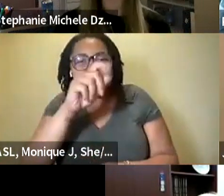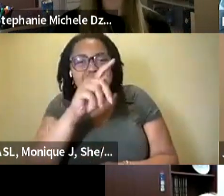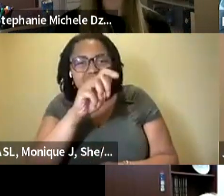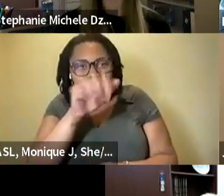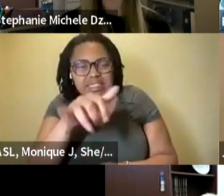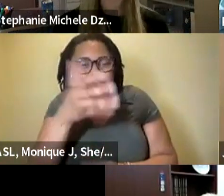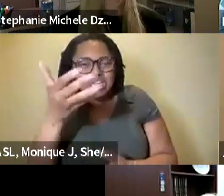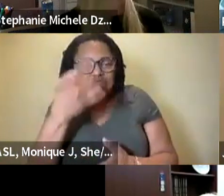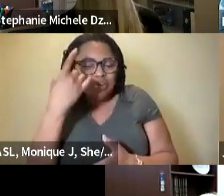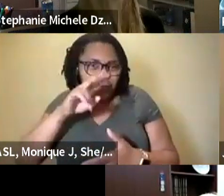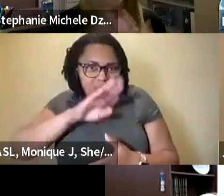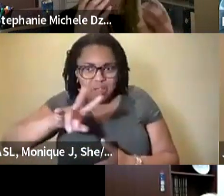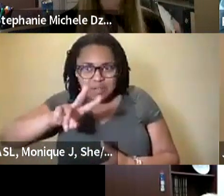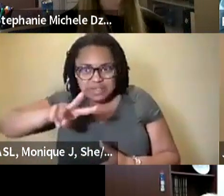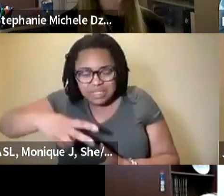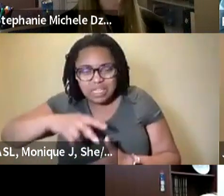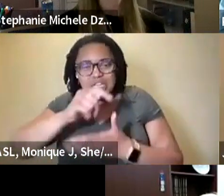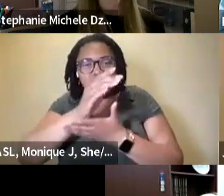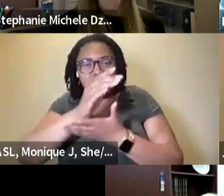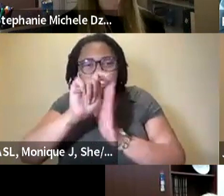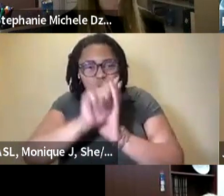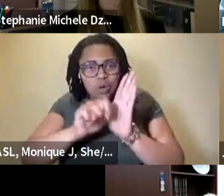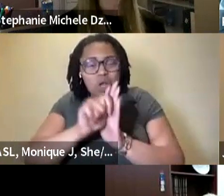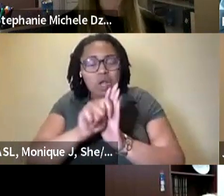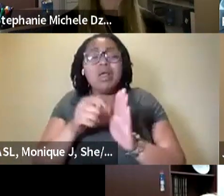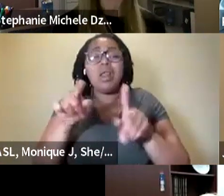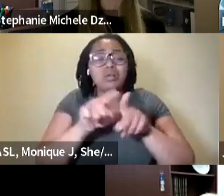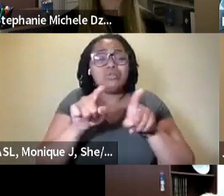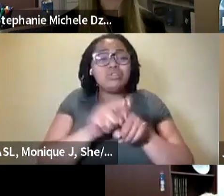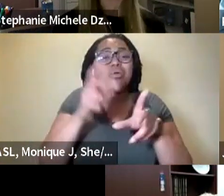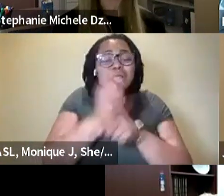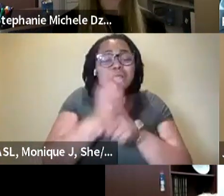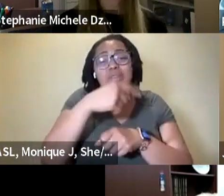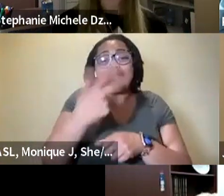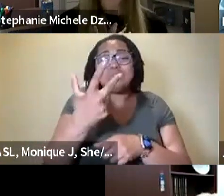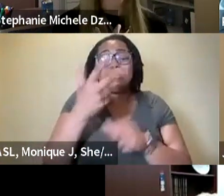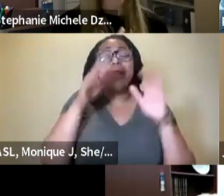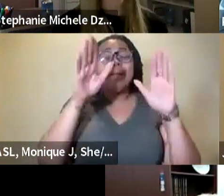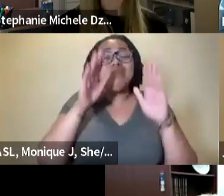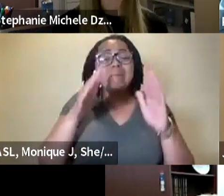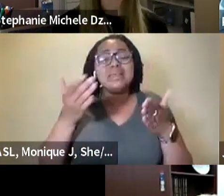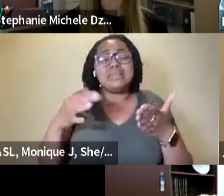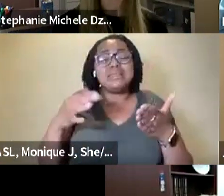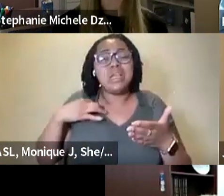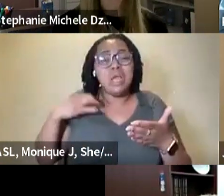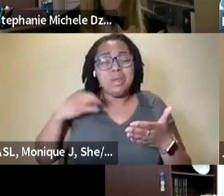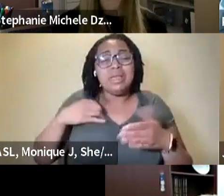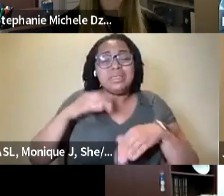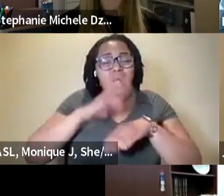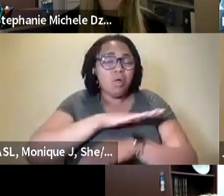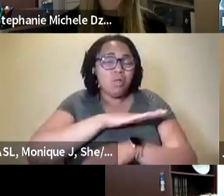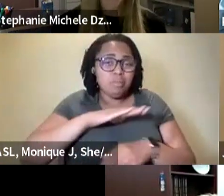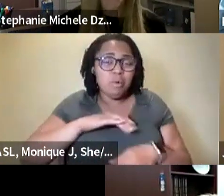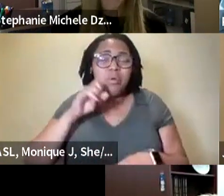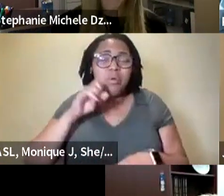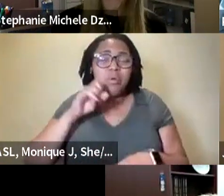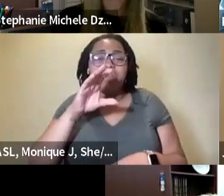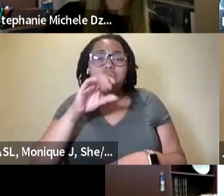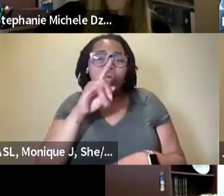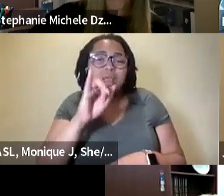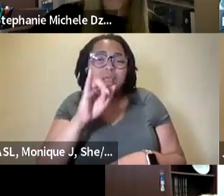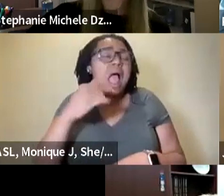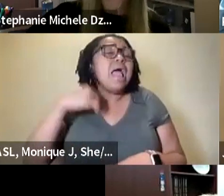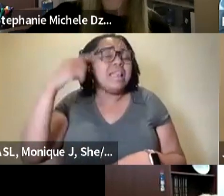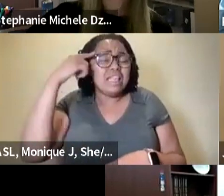as well as to get these three amazing nominees on the board of Codi. I think that you all will love them just as much as we did in